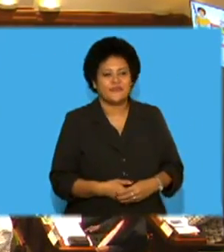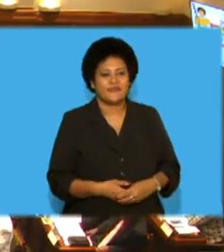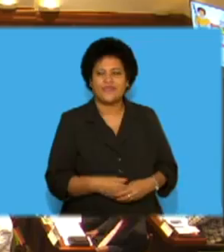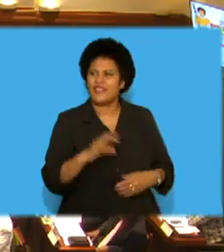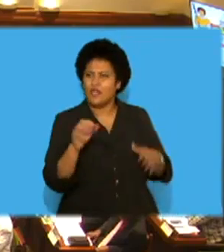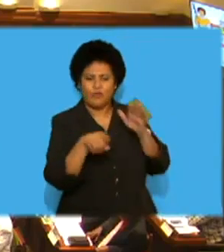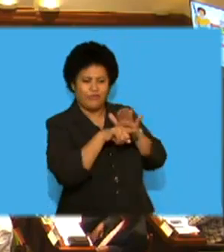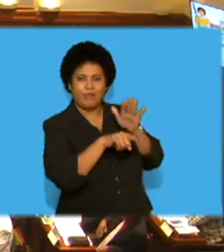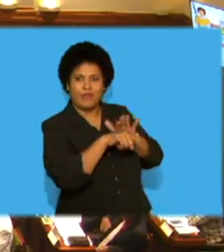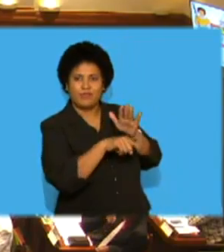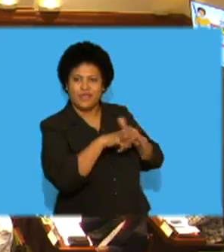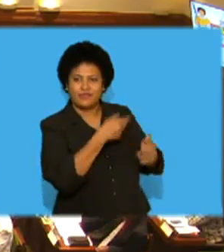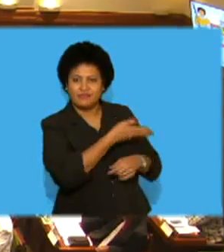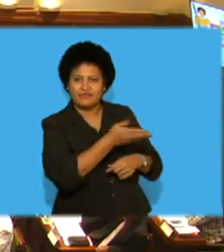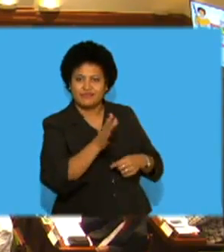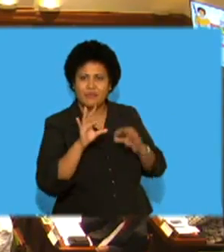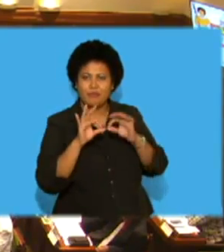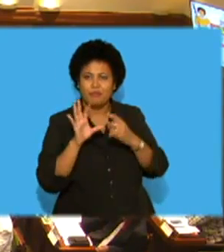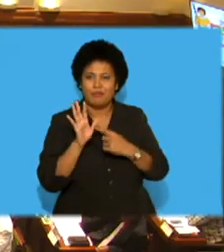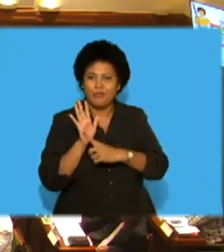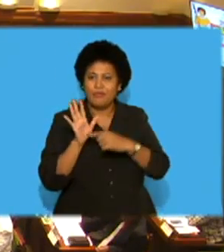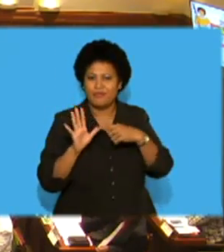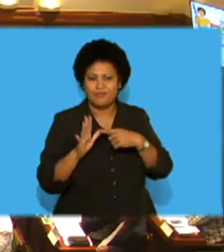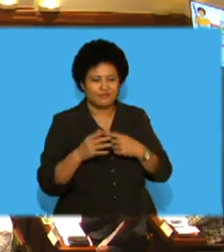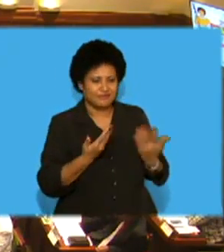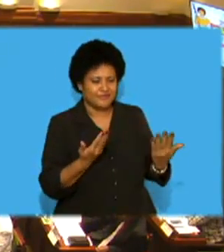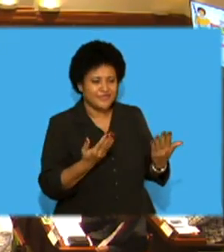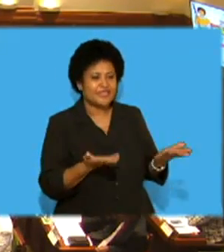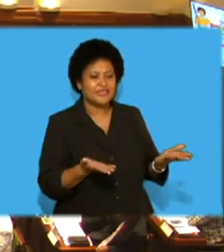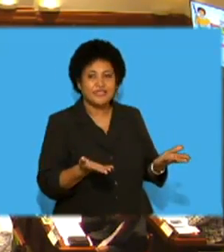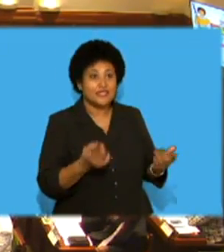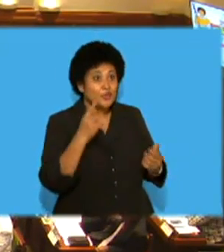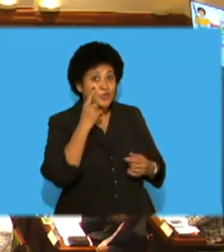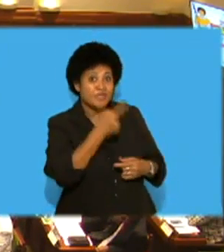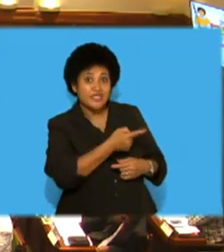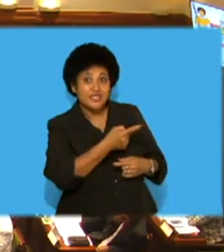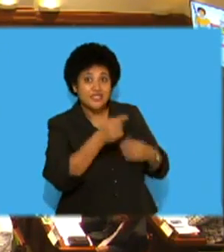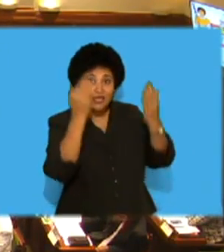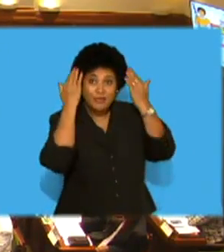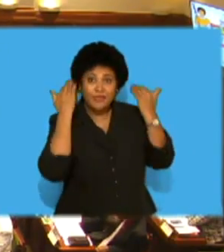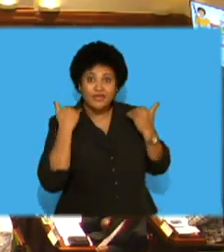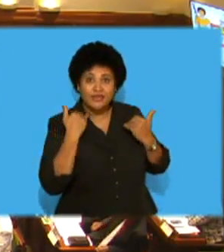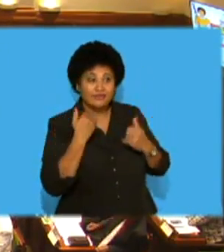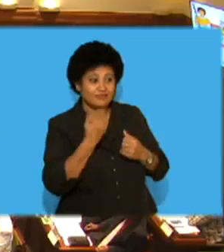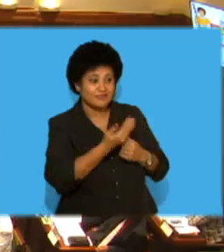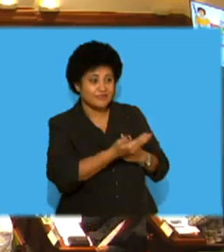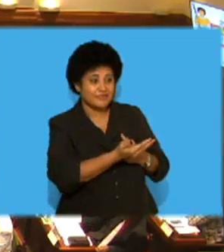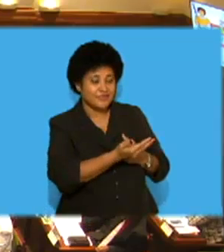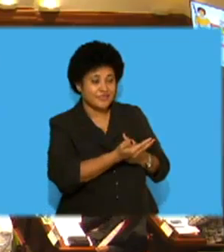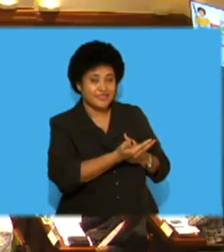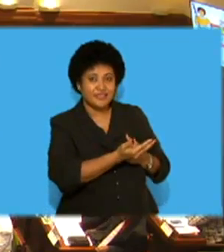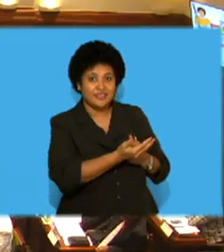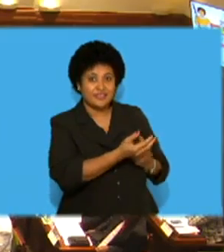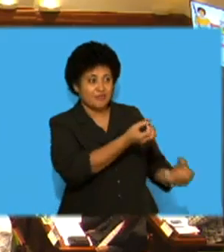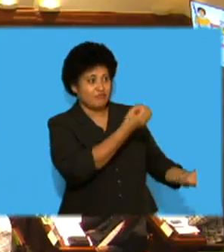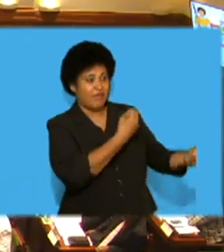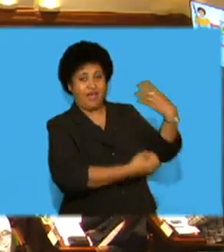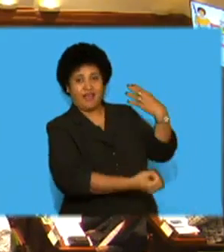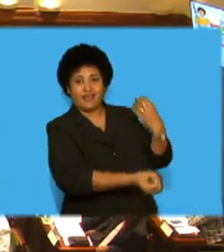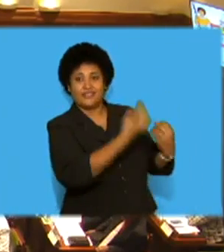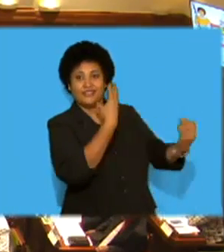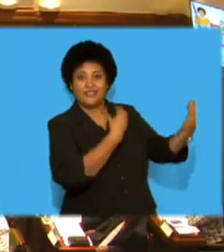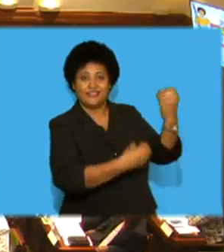that. You see, Madam Speaker, how they react. I know, I heard about it. See, they're yelling. Listen to